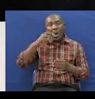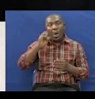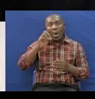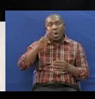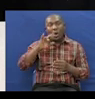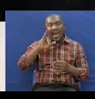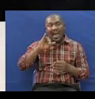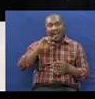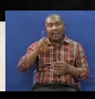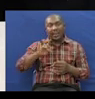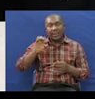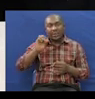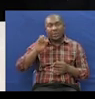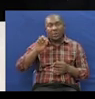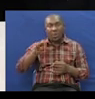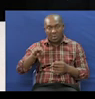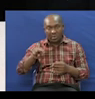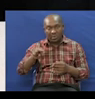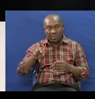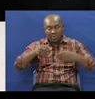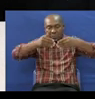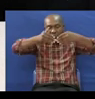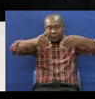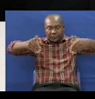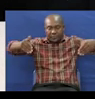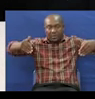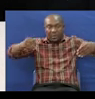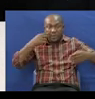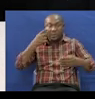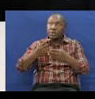between a sky and the Earth.